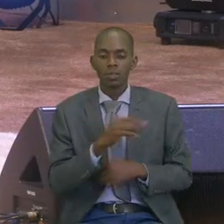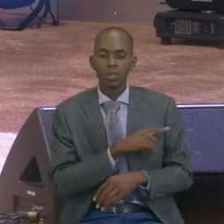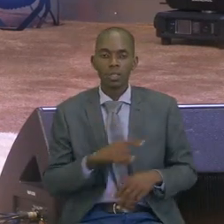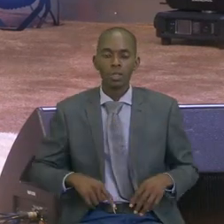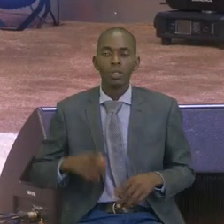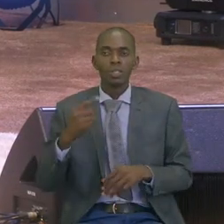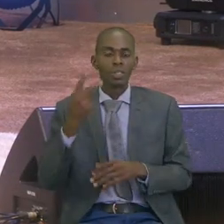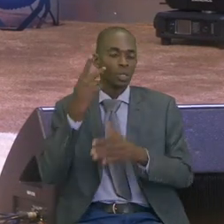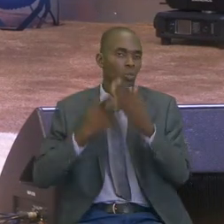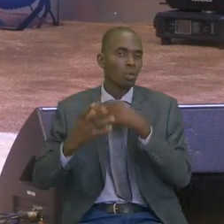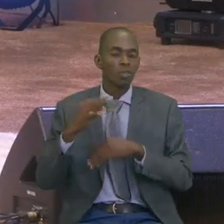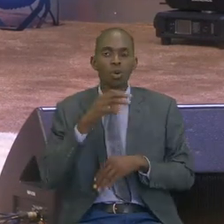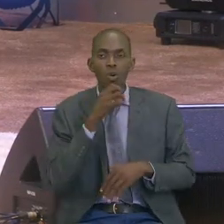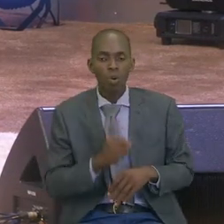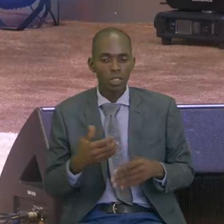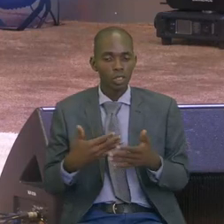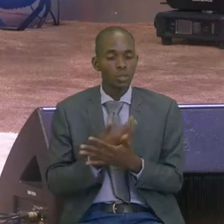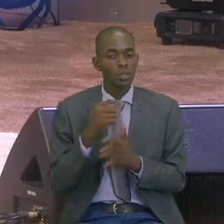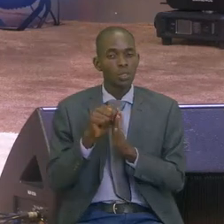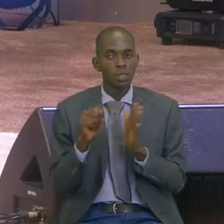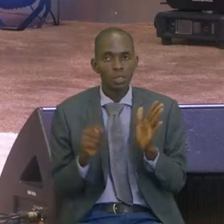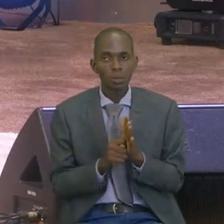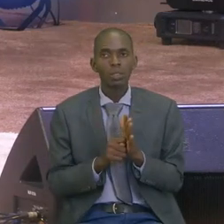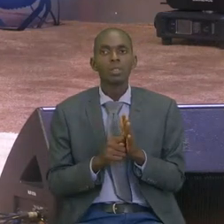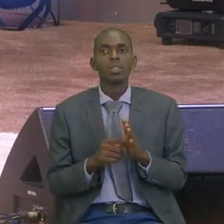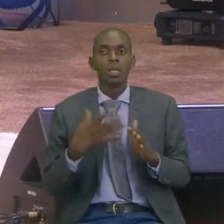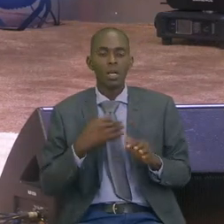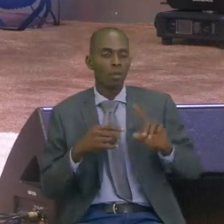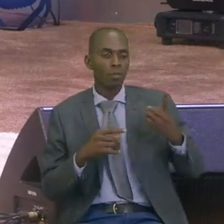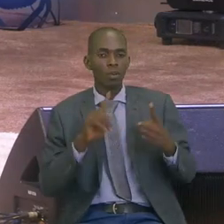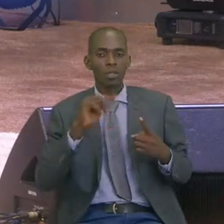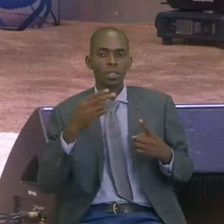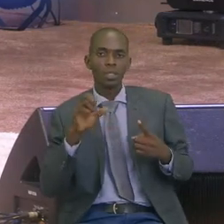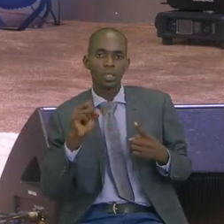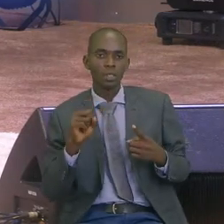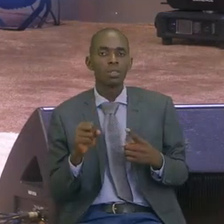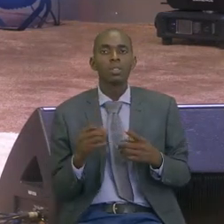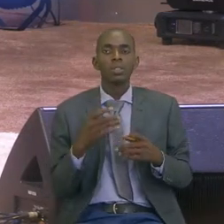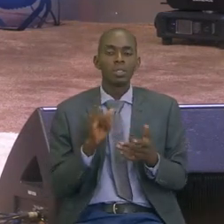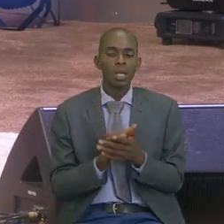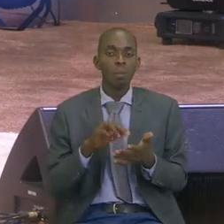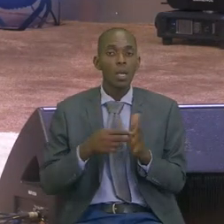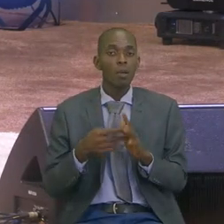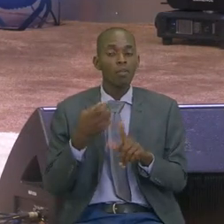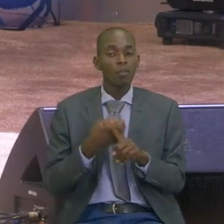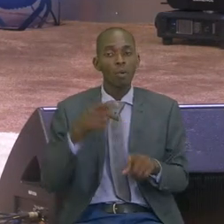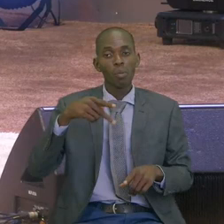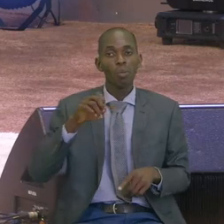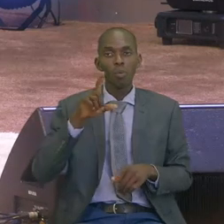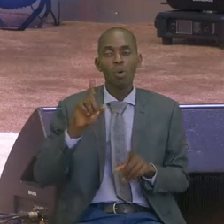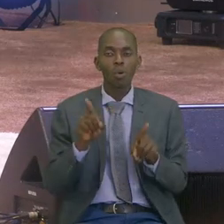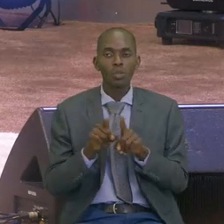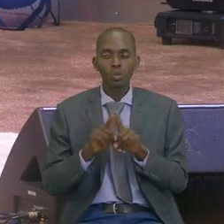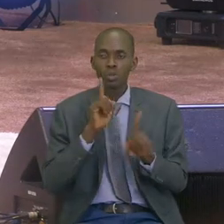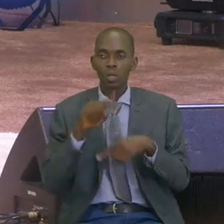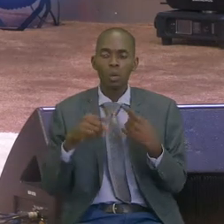Old Testament and even New Testament, and First Thessalonians, that is from Paul the apostle, they all spoke about this day of the